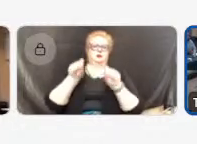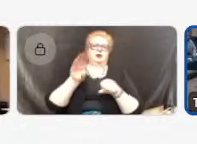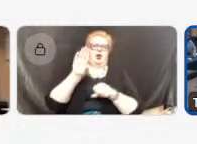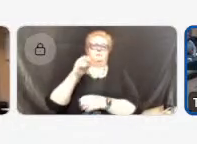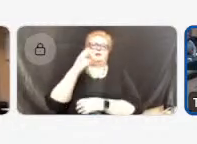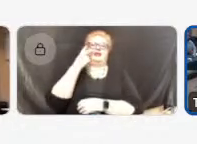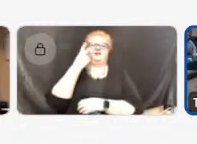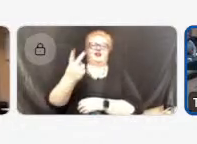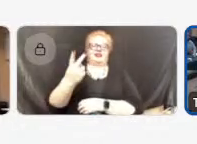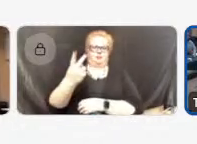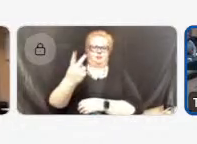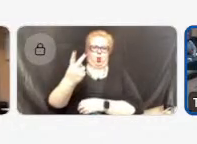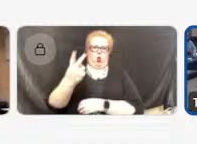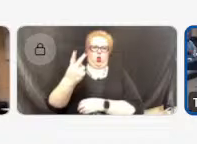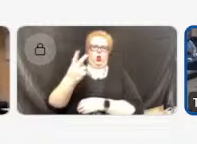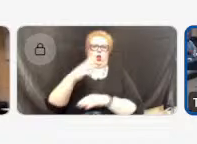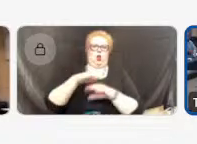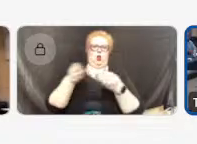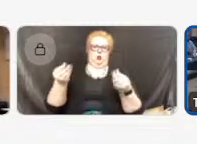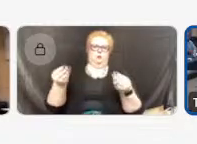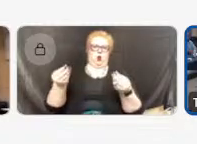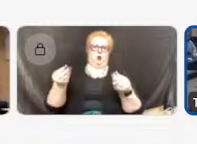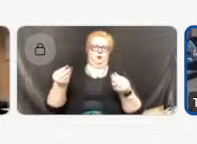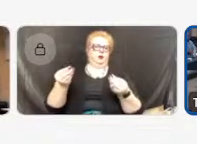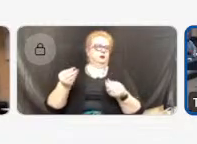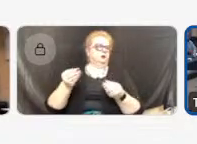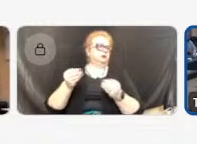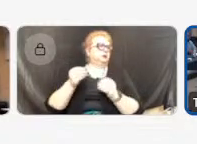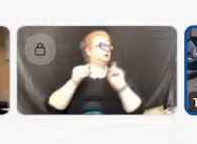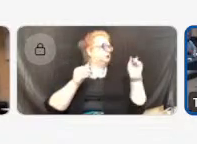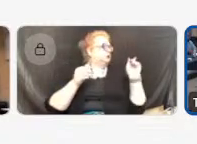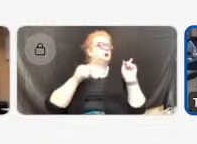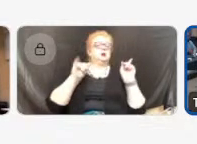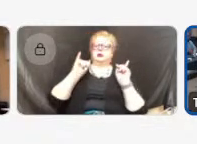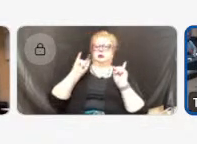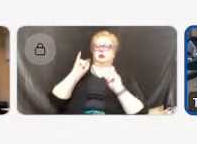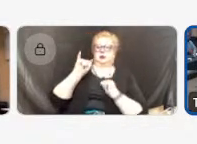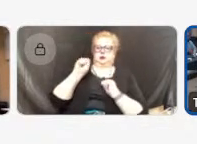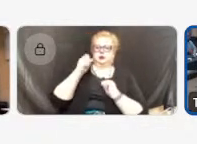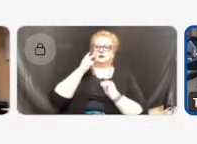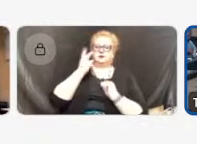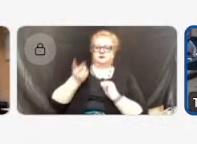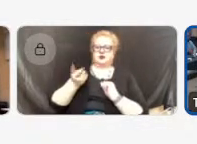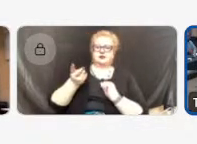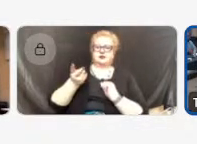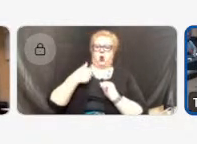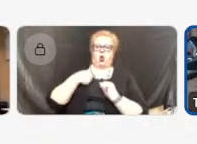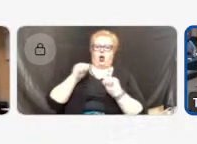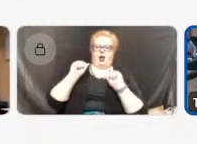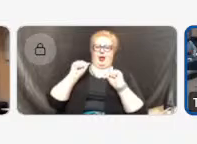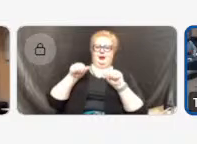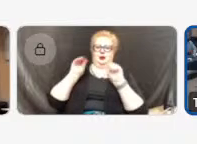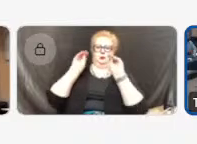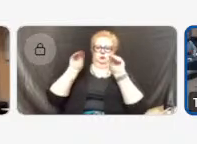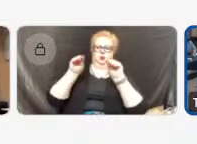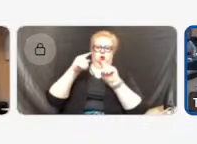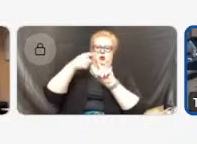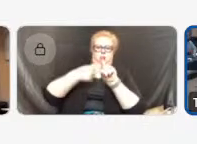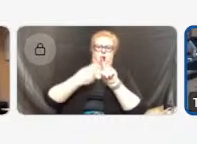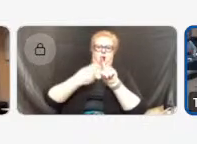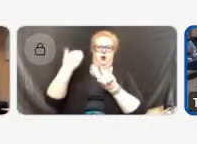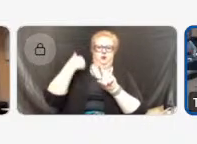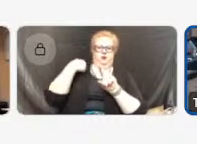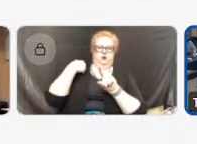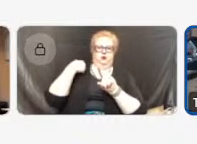visible on the property. Can I talk? It is visible. I mean, I had put it there like a month ago.